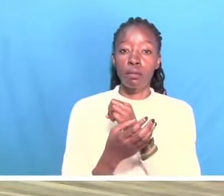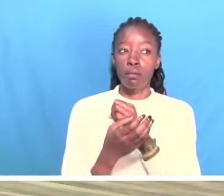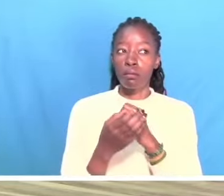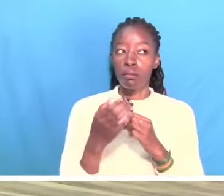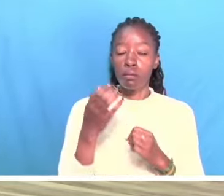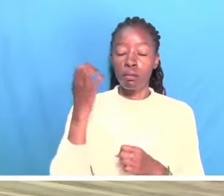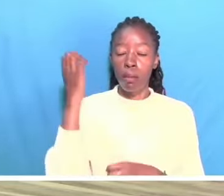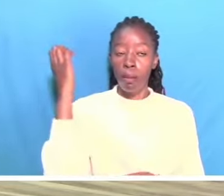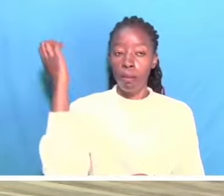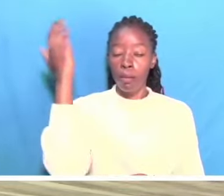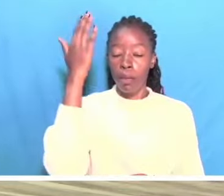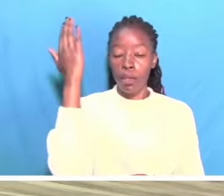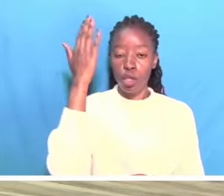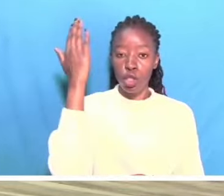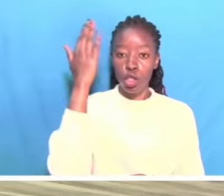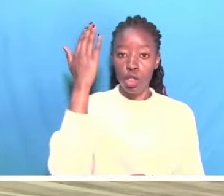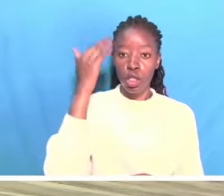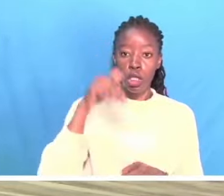the pulpit,